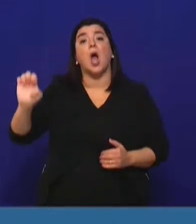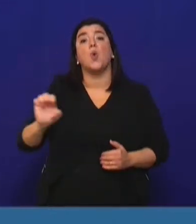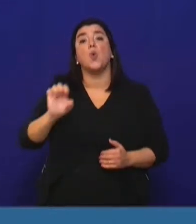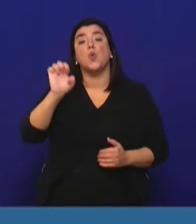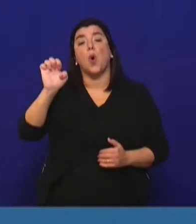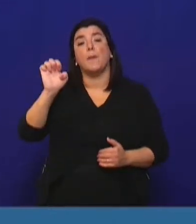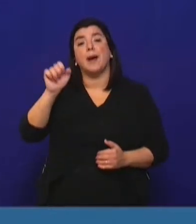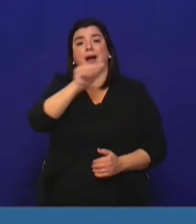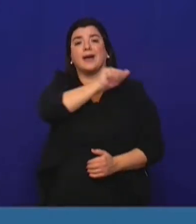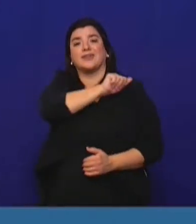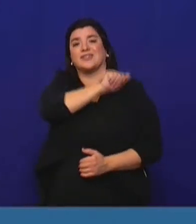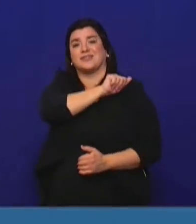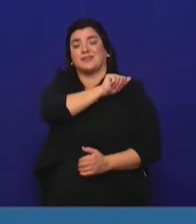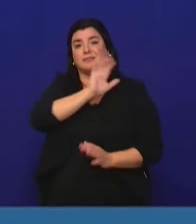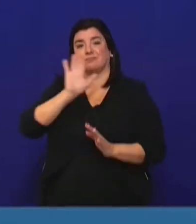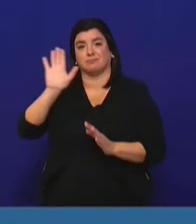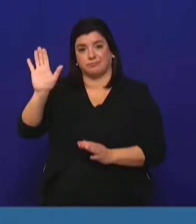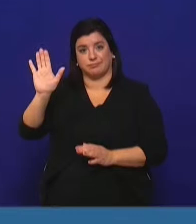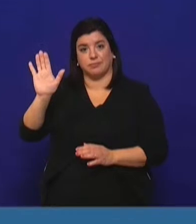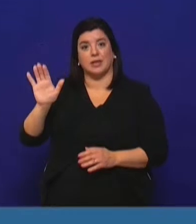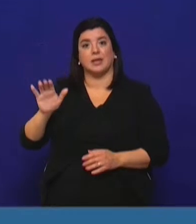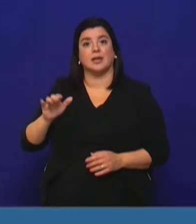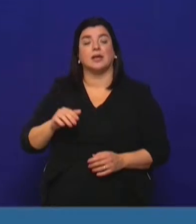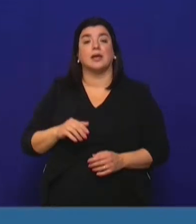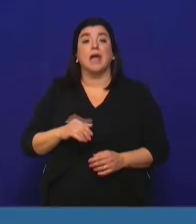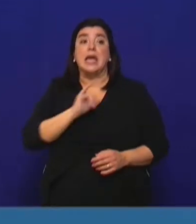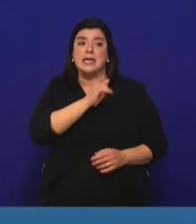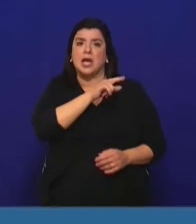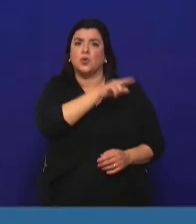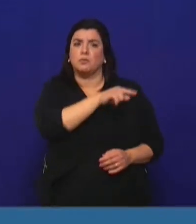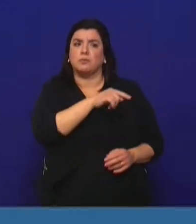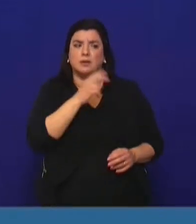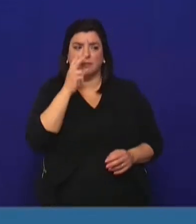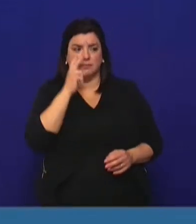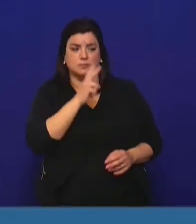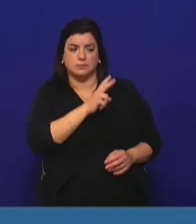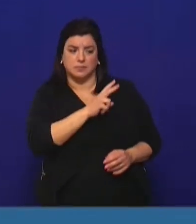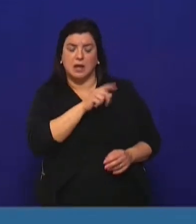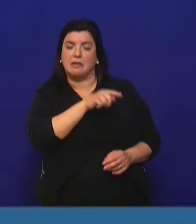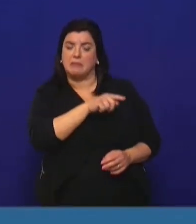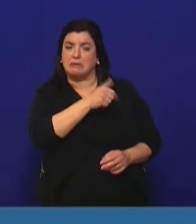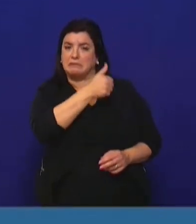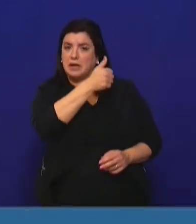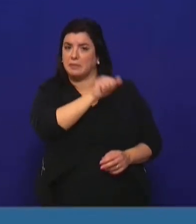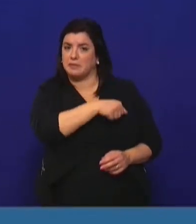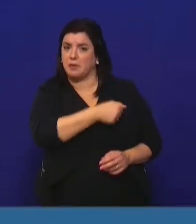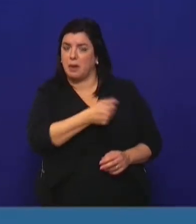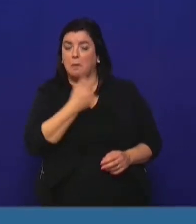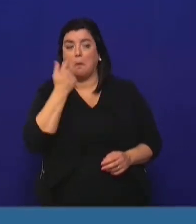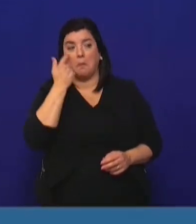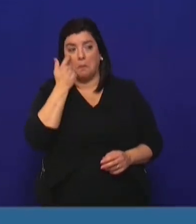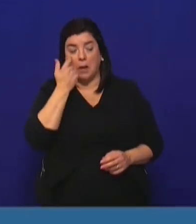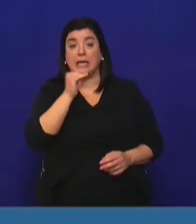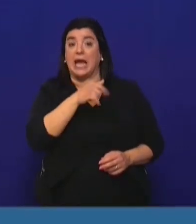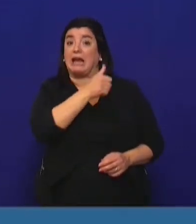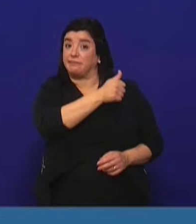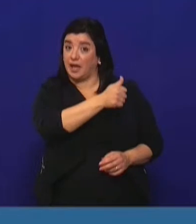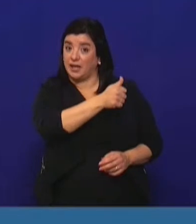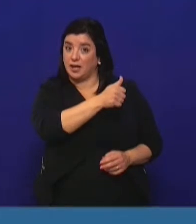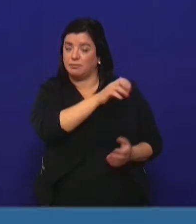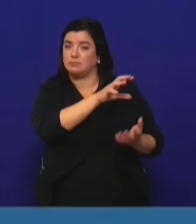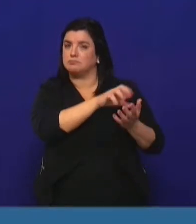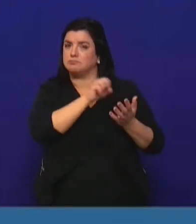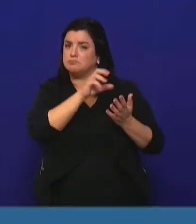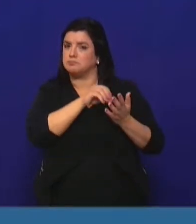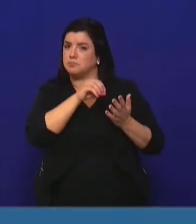u jekk joħorġu dawn il-clinical trials naraw x'ikun l-aħjar propju biex ikollna l-aħjar outcomes anke min-naħa ta' efficacy ta'